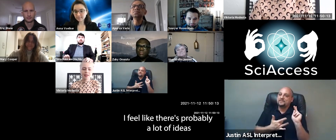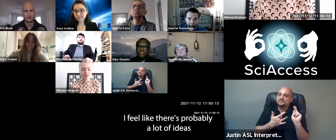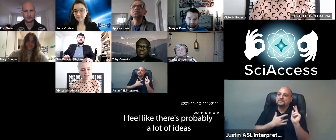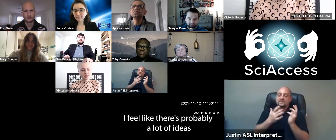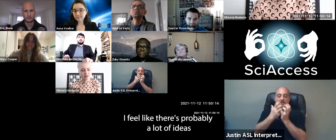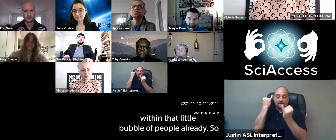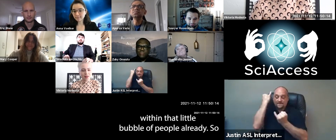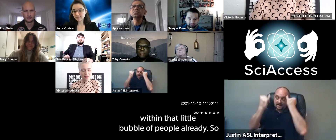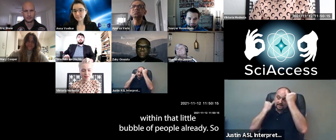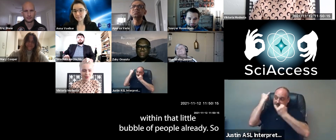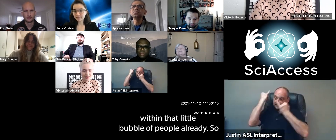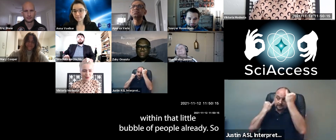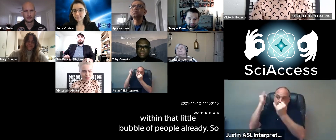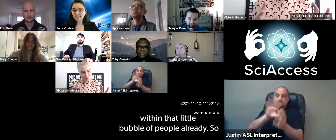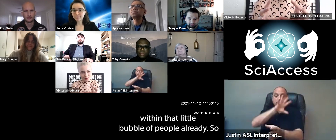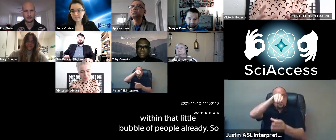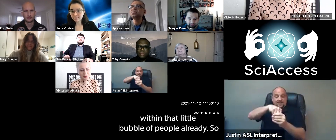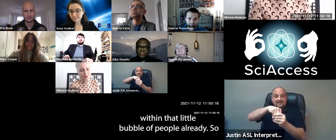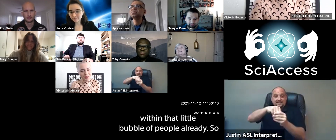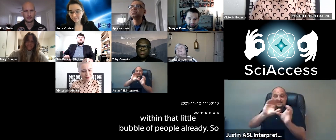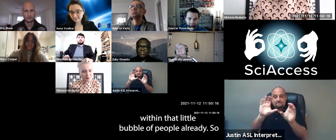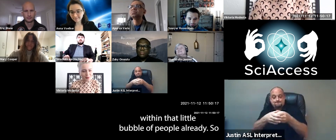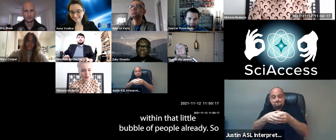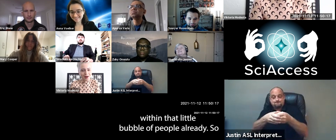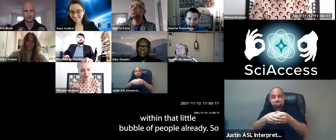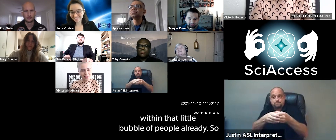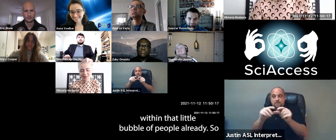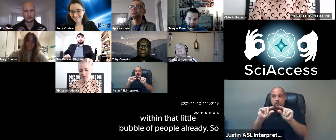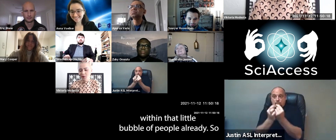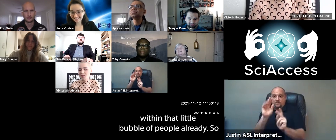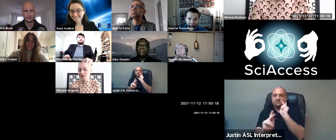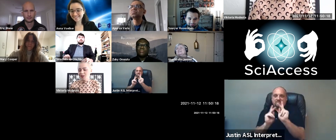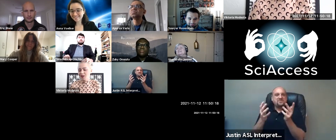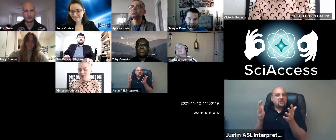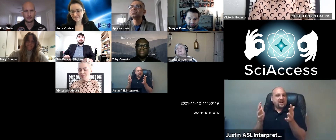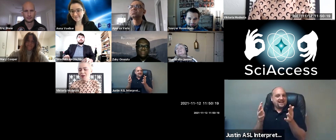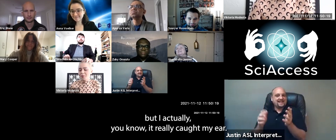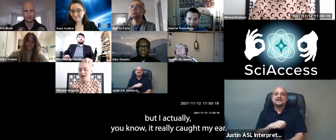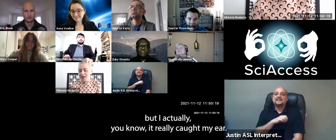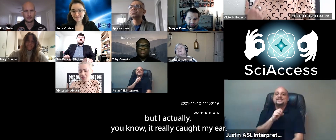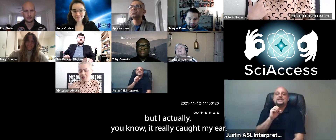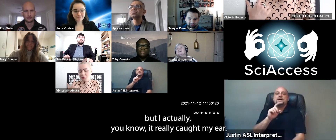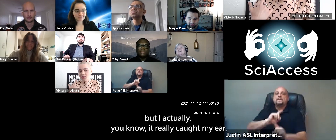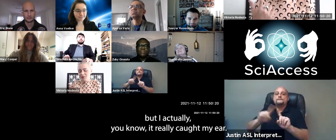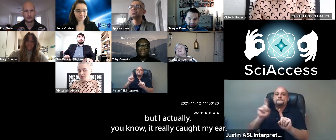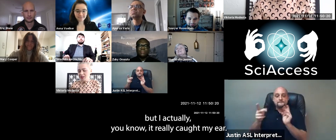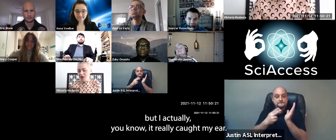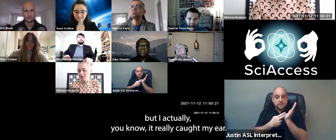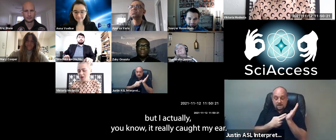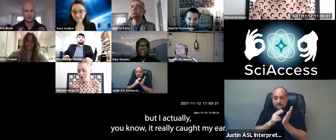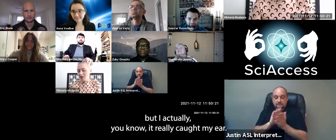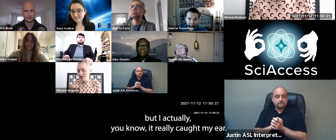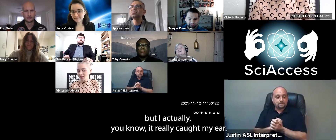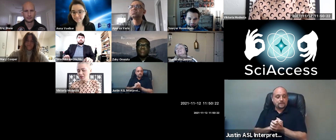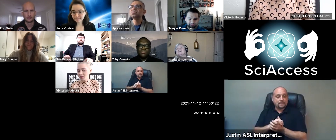lot of ideas within that little bubble of people already. So, but I actually, it really